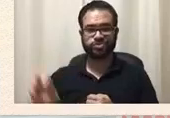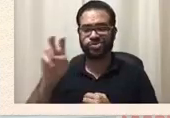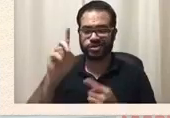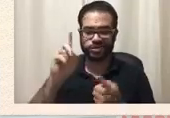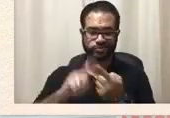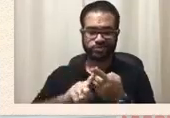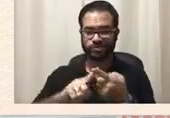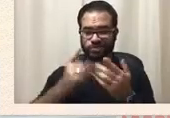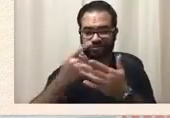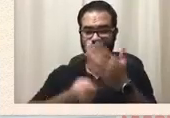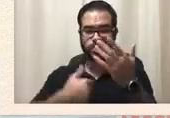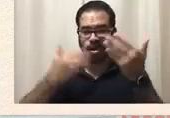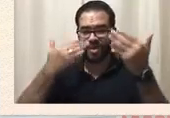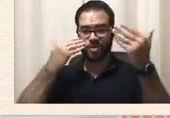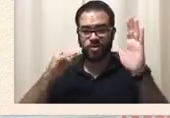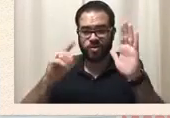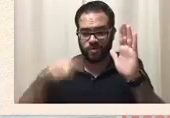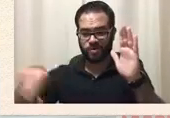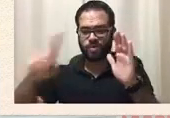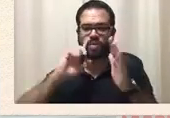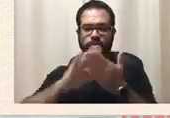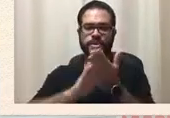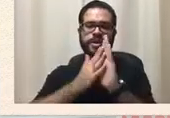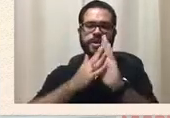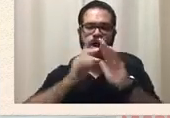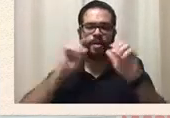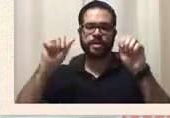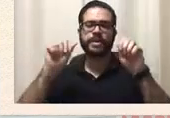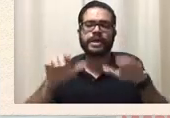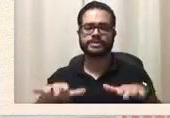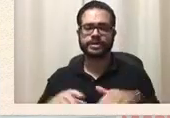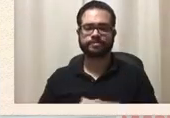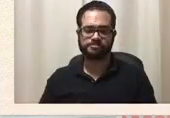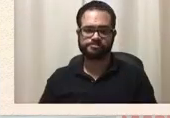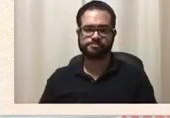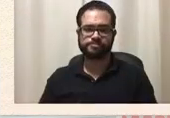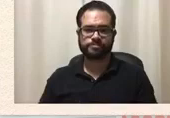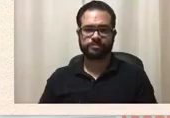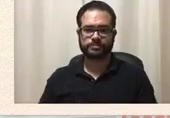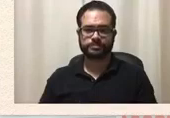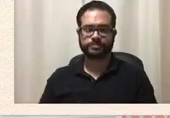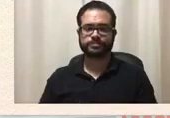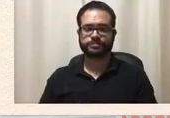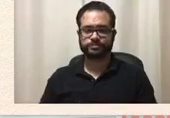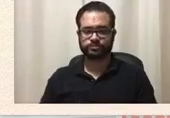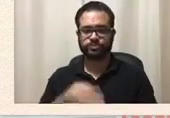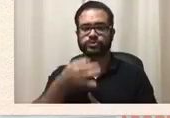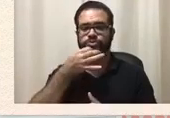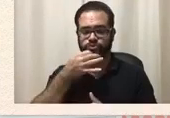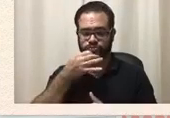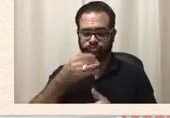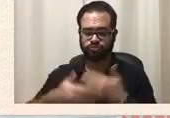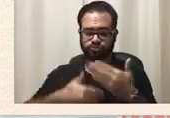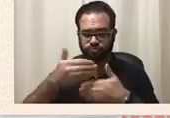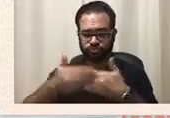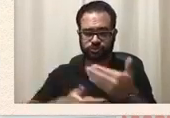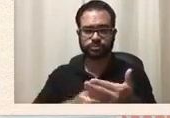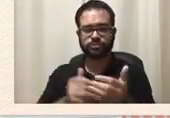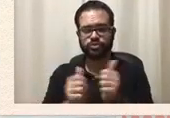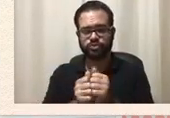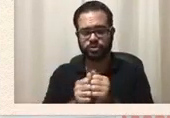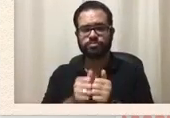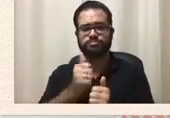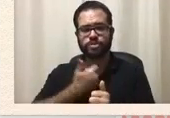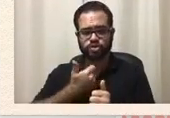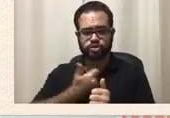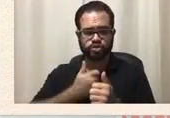blessing in disguise. In time and through personal challenges, I would find my